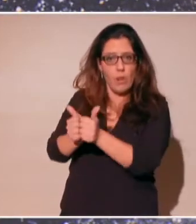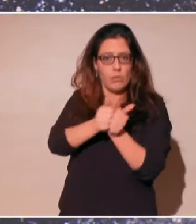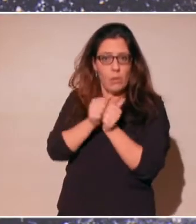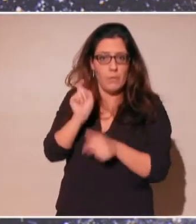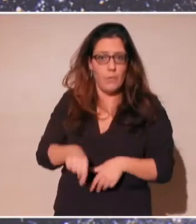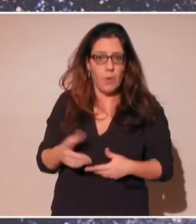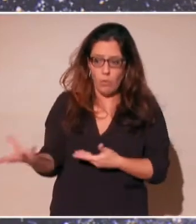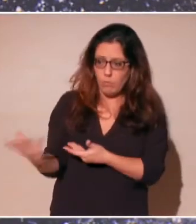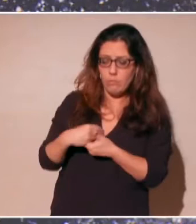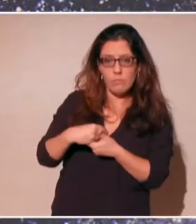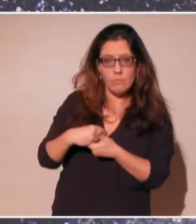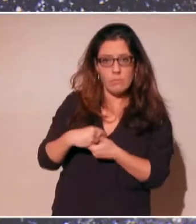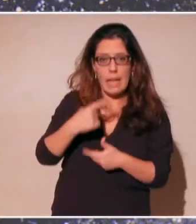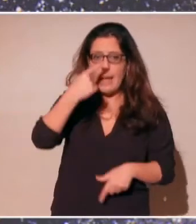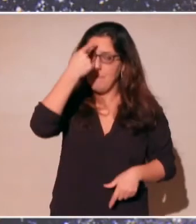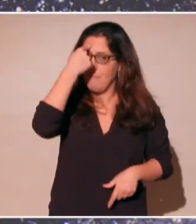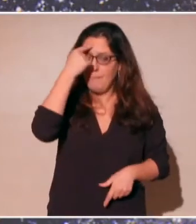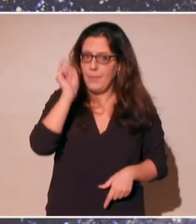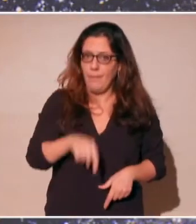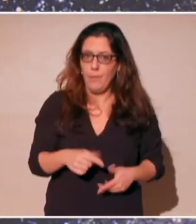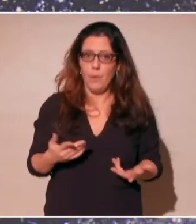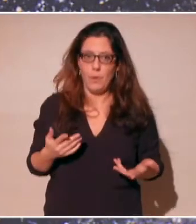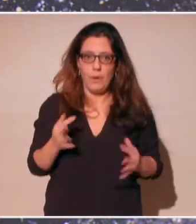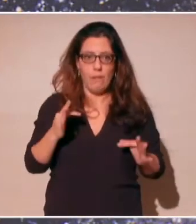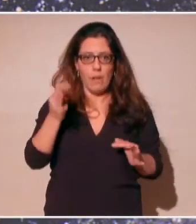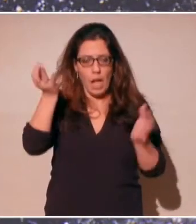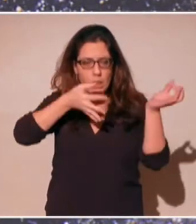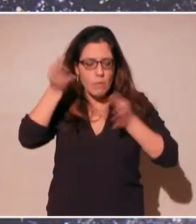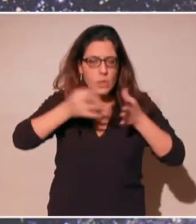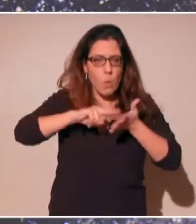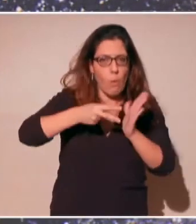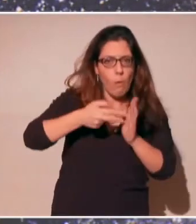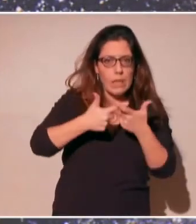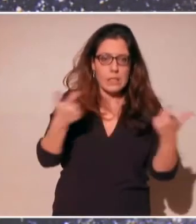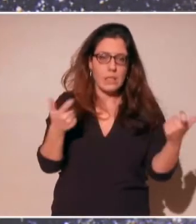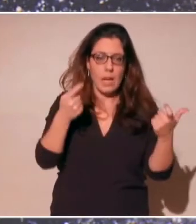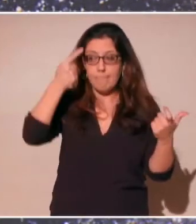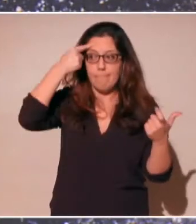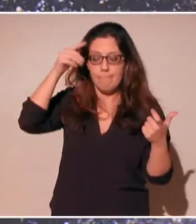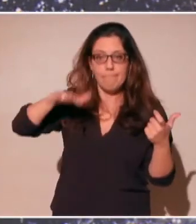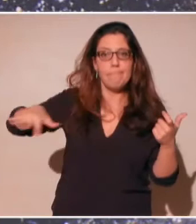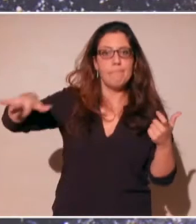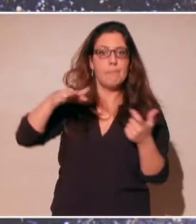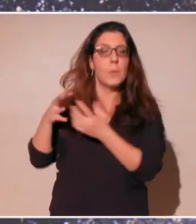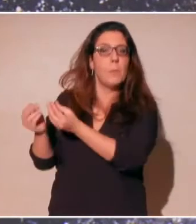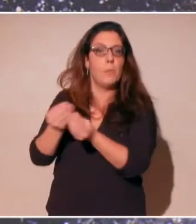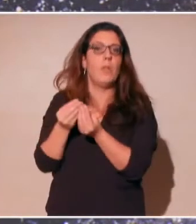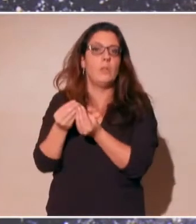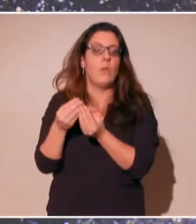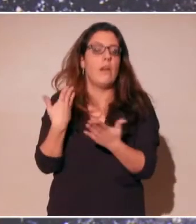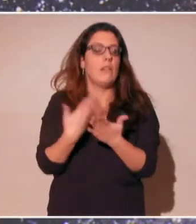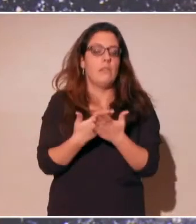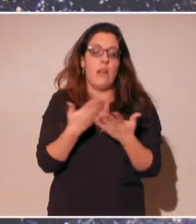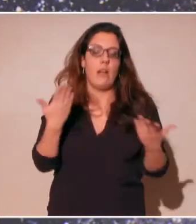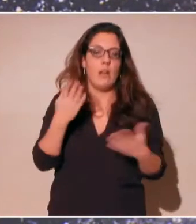that well, because we live with our fellow men or women. And I think, therefore, when we're dealing with these sort of innovations, we've got to remember